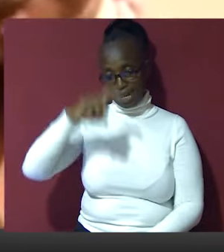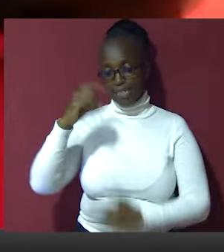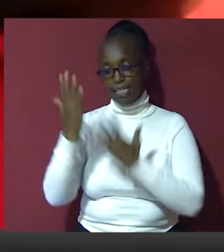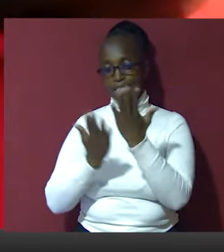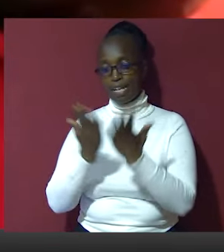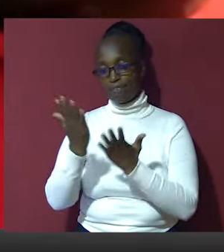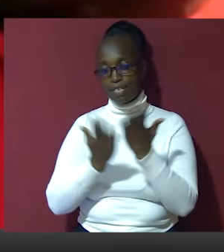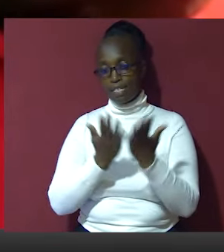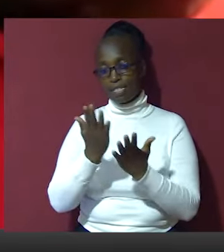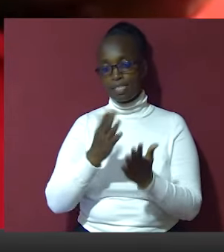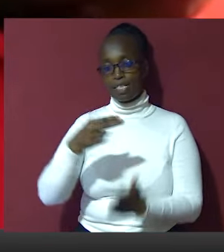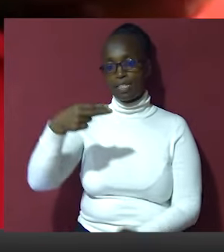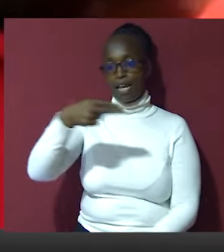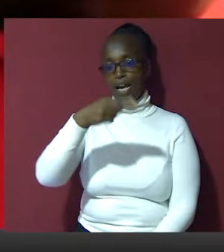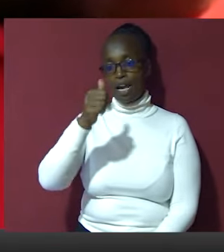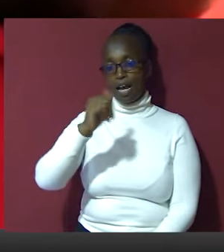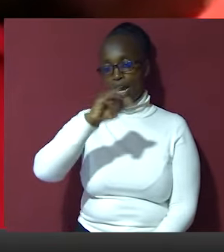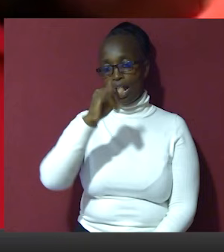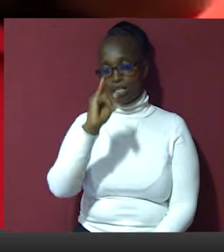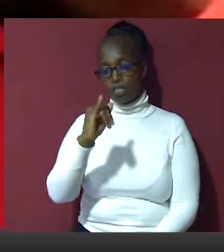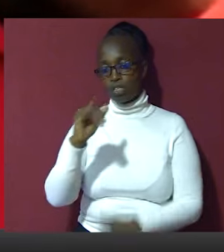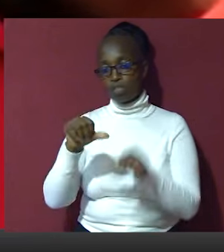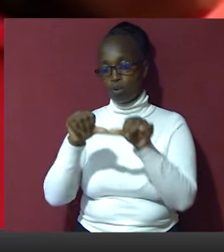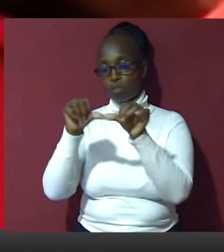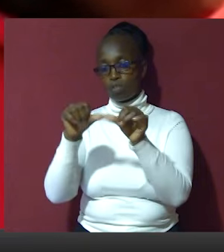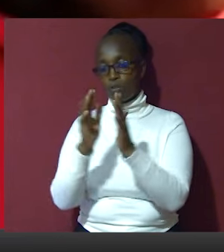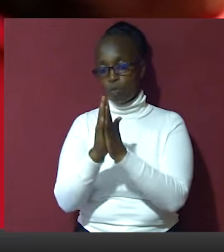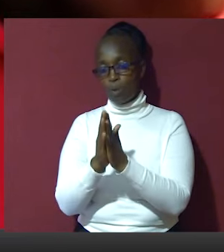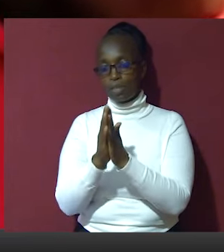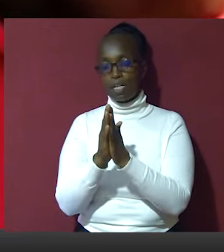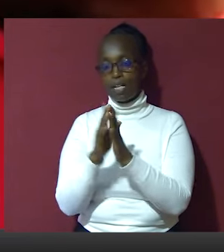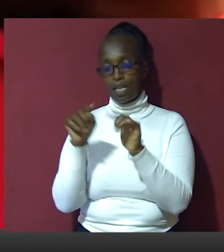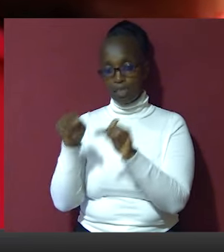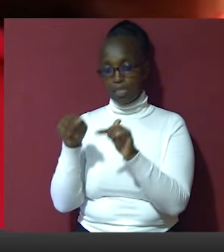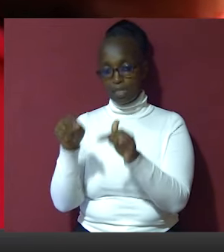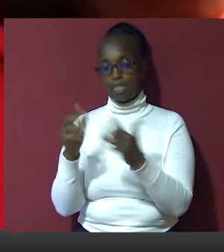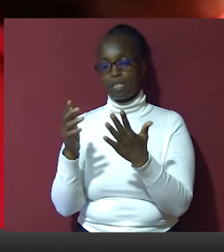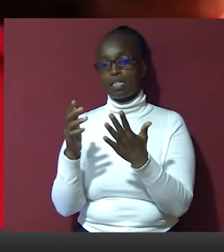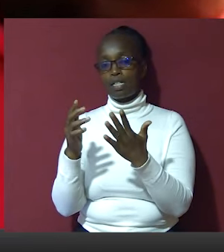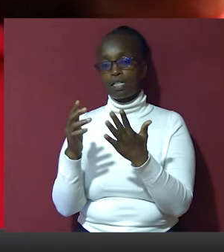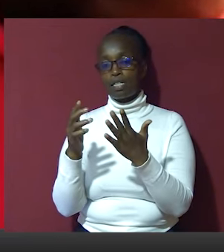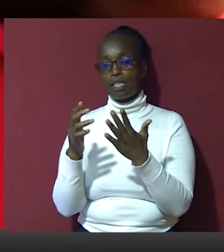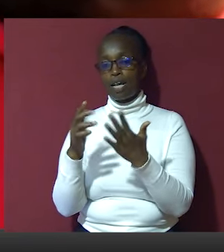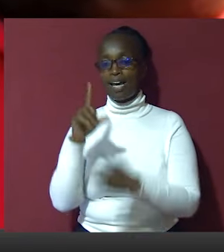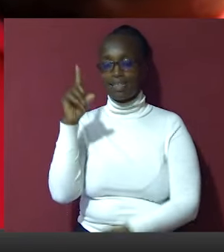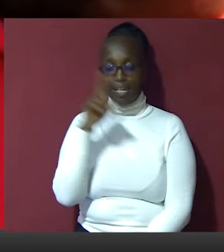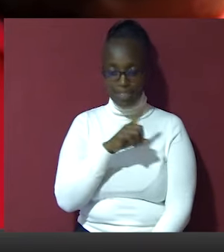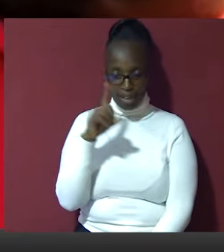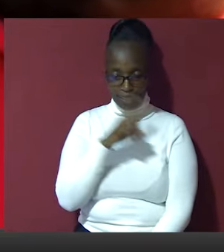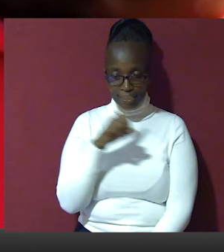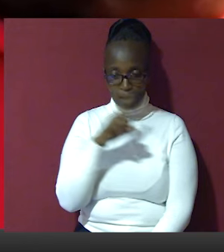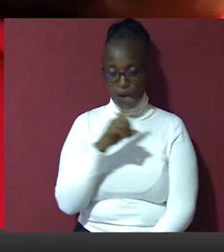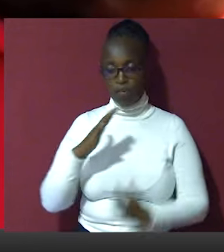Service, Bwana Haji, to initiate the following immediate measures. Cease surveillance, threat